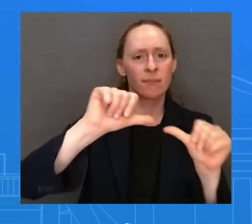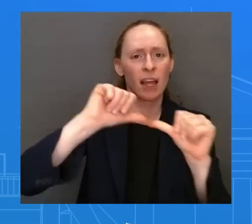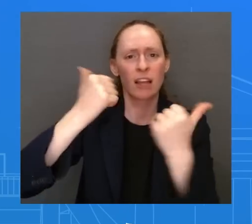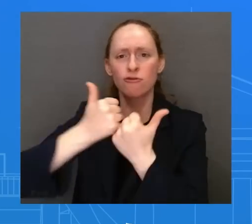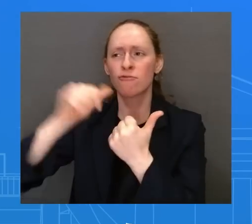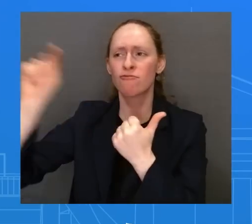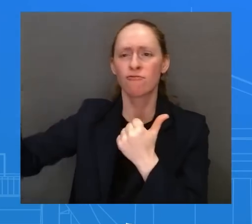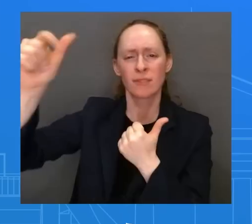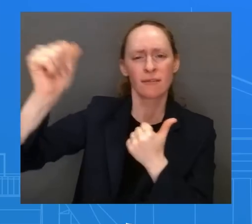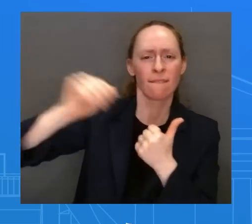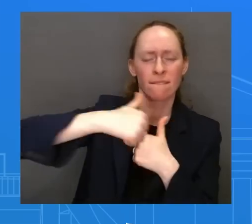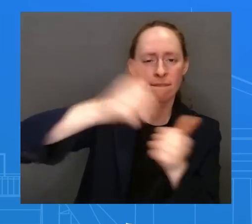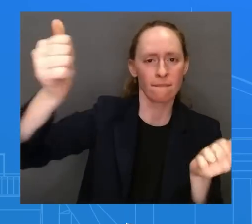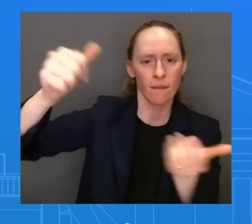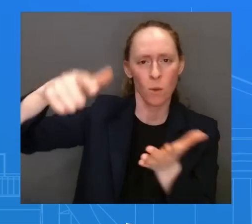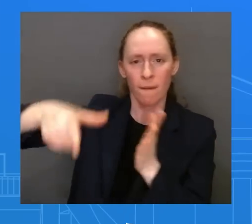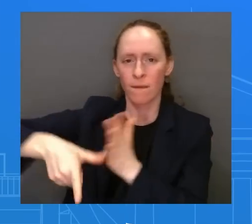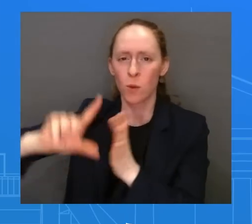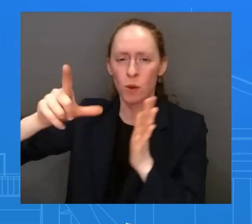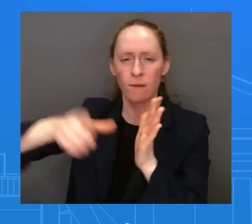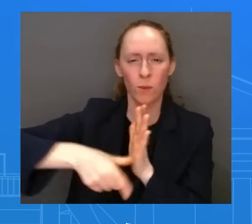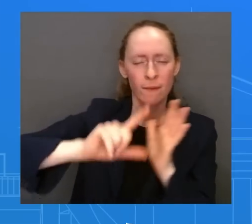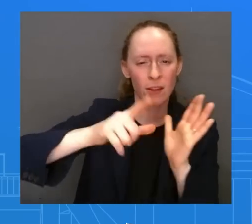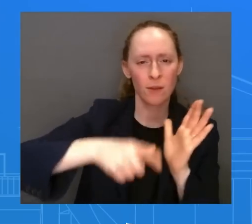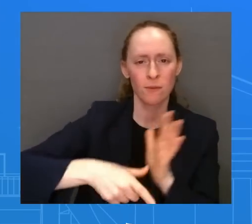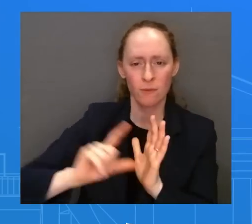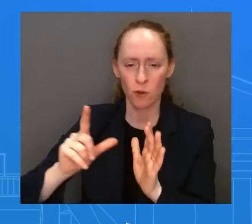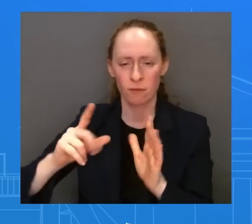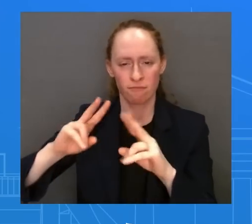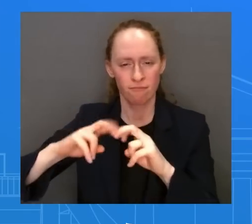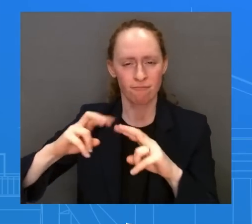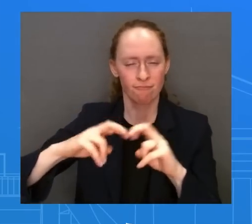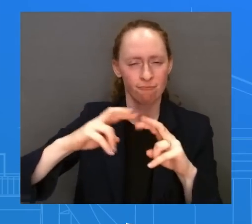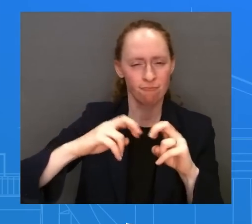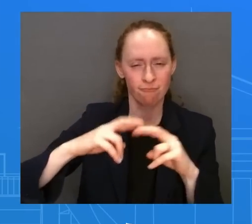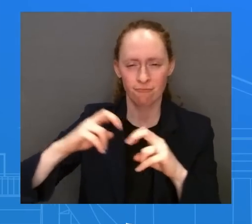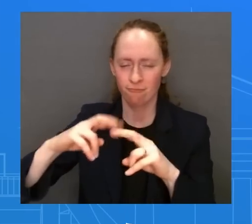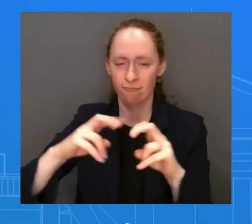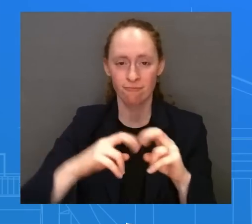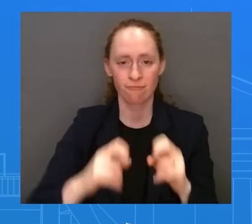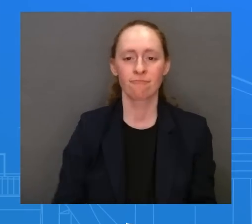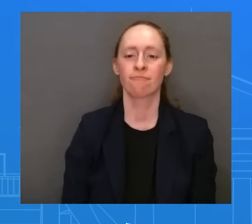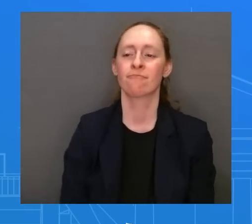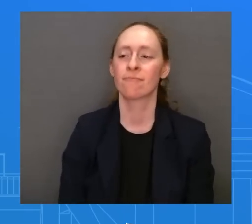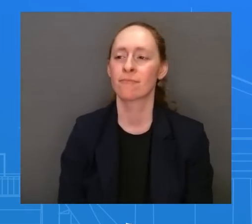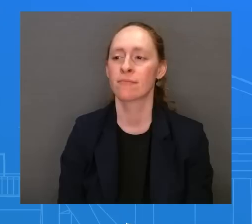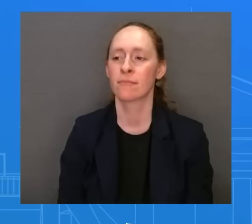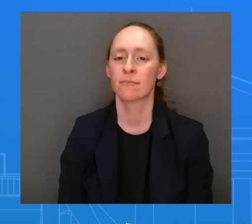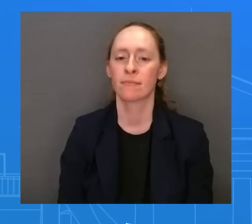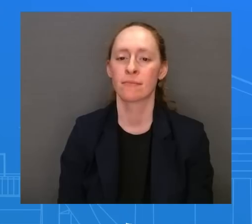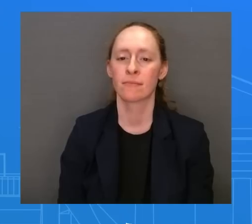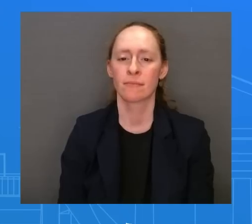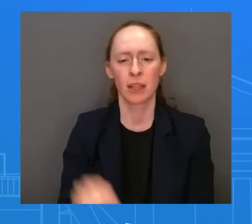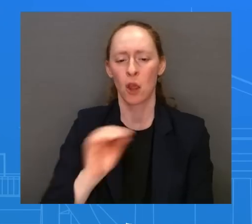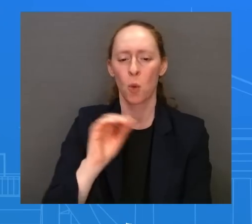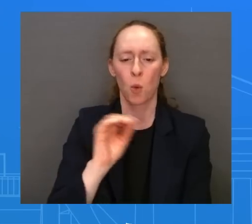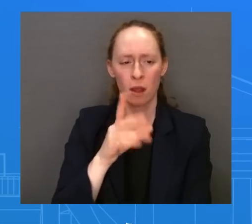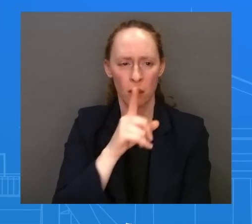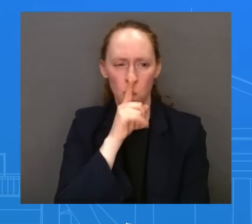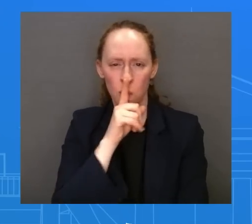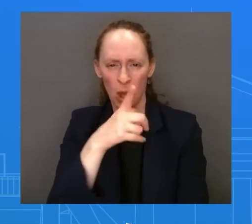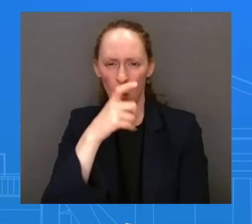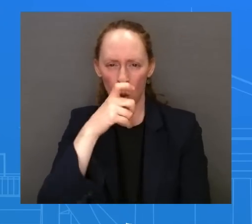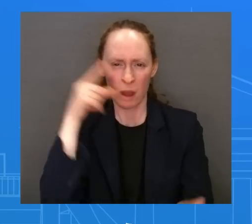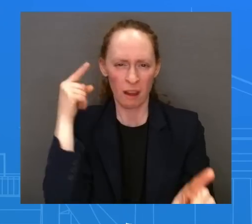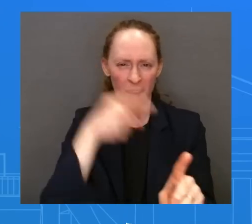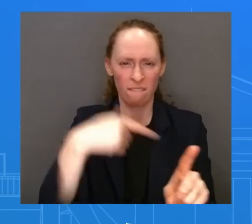it's not the purpose of it is not accountability it's the purpose of it is military leaders purpose of it is to